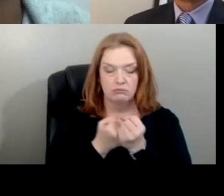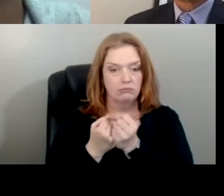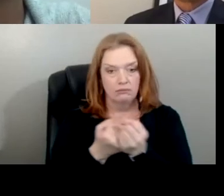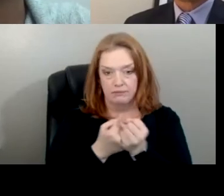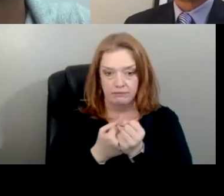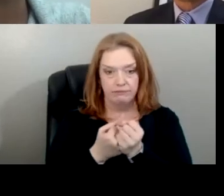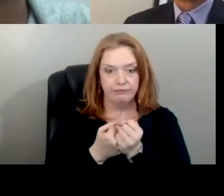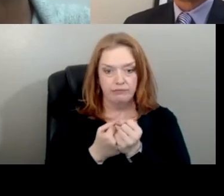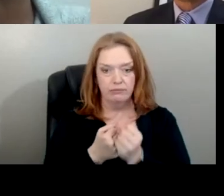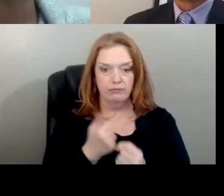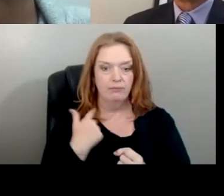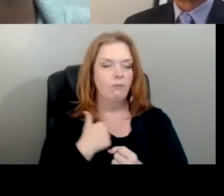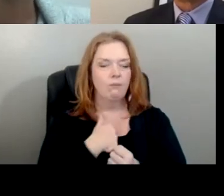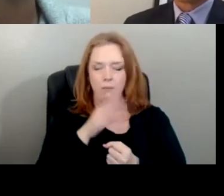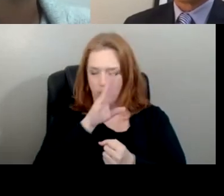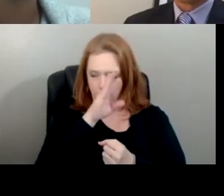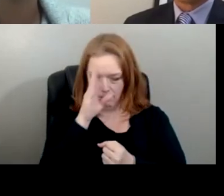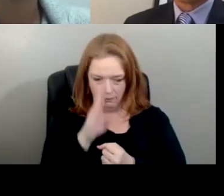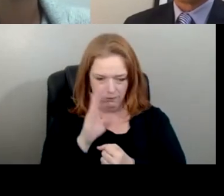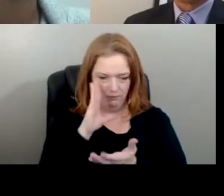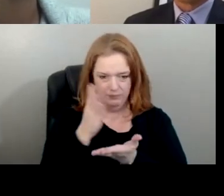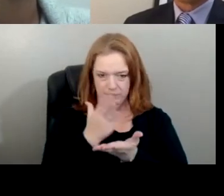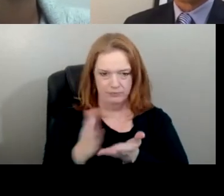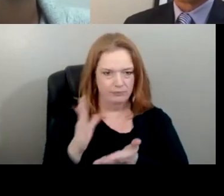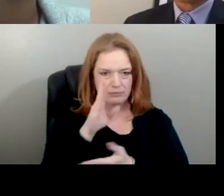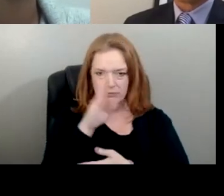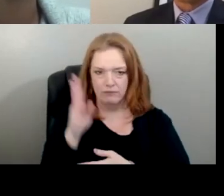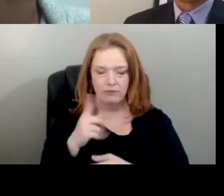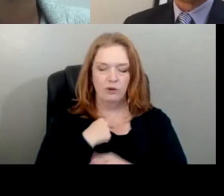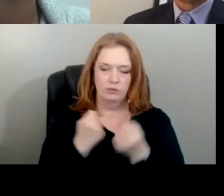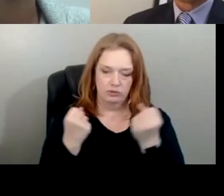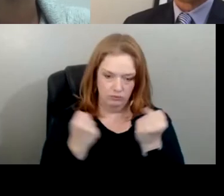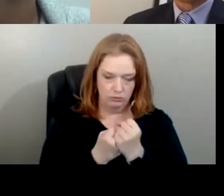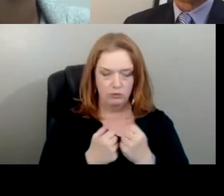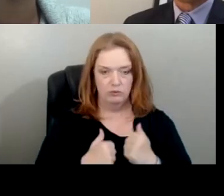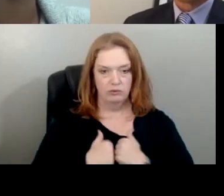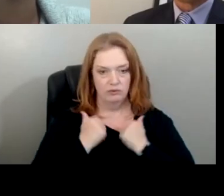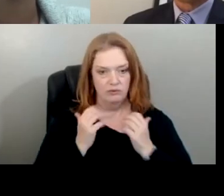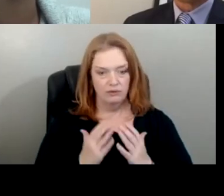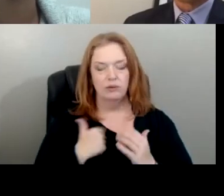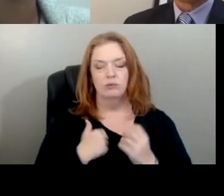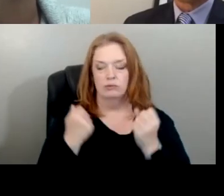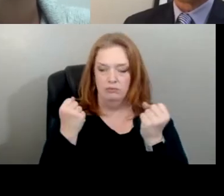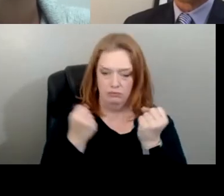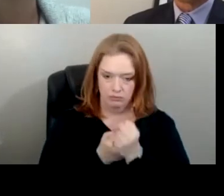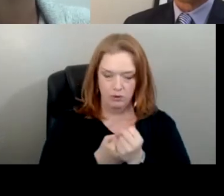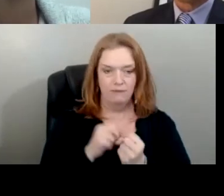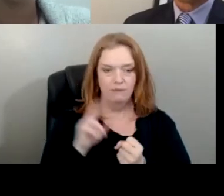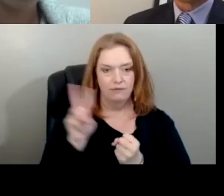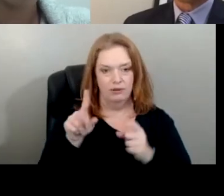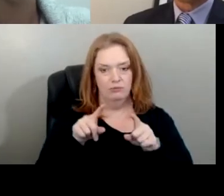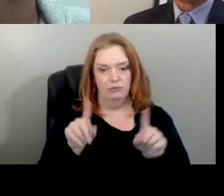coalitions against sexual and domestic violence, that we will support survivors, we will support victims in crisis, regardless of where that